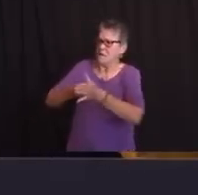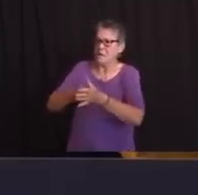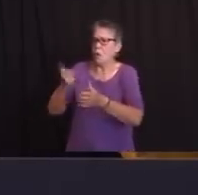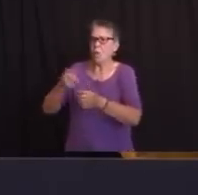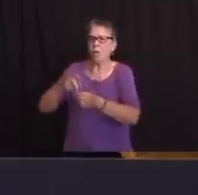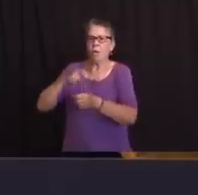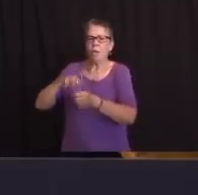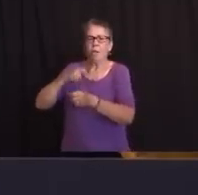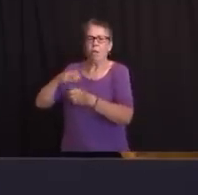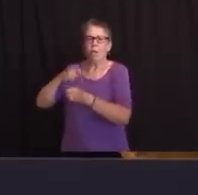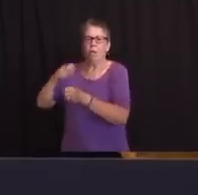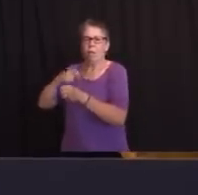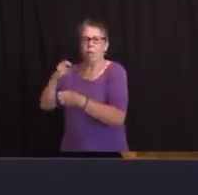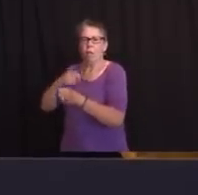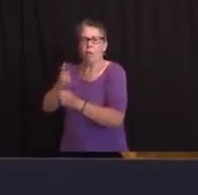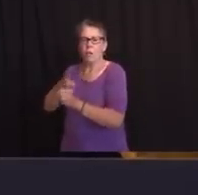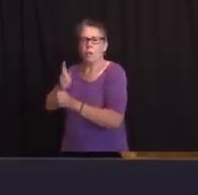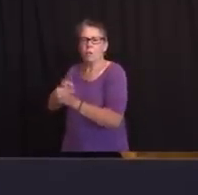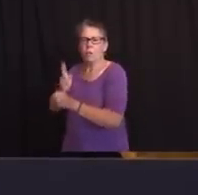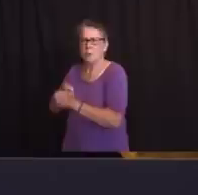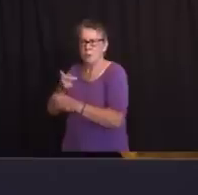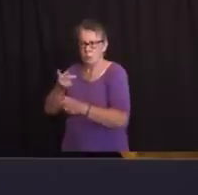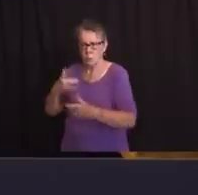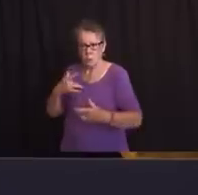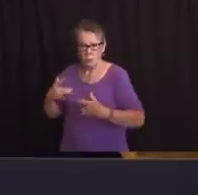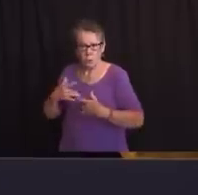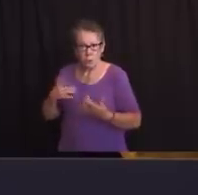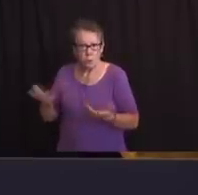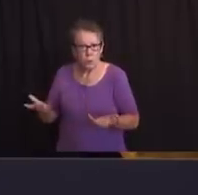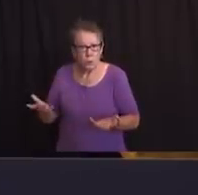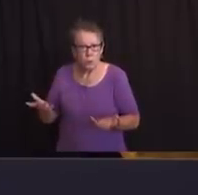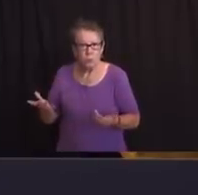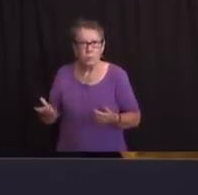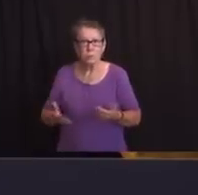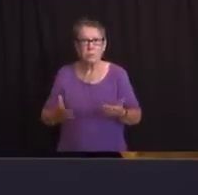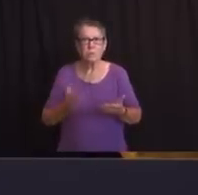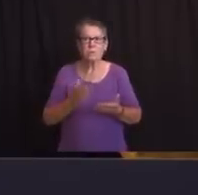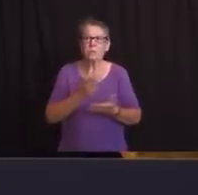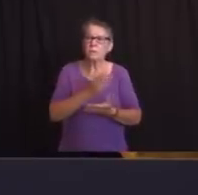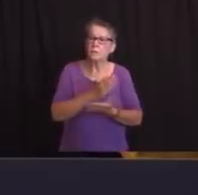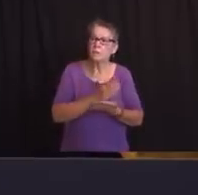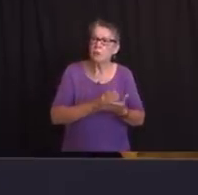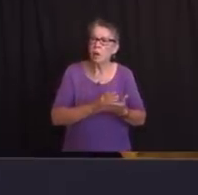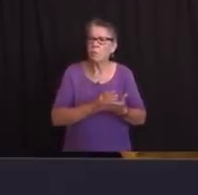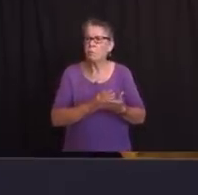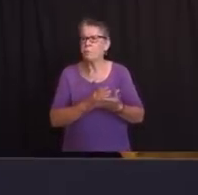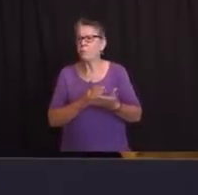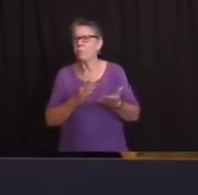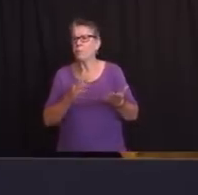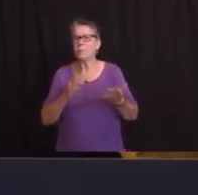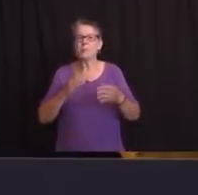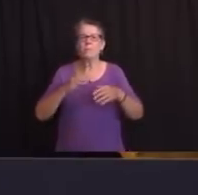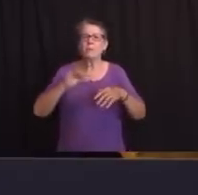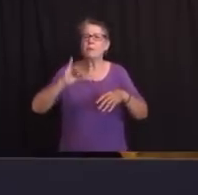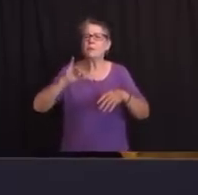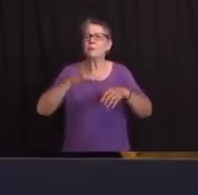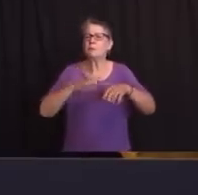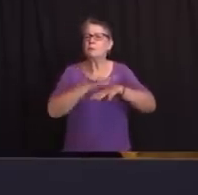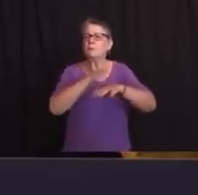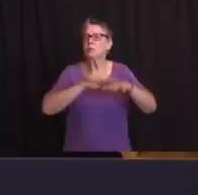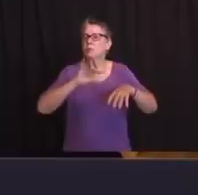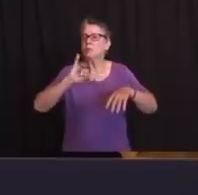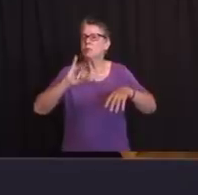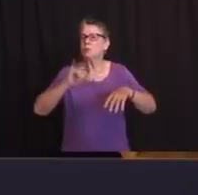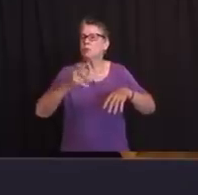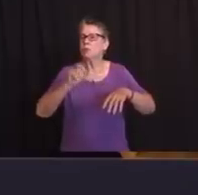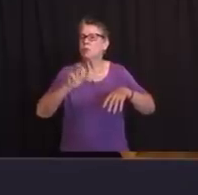week where business owners along the Jersey Shore said they're struggling to hire workers. What further steps will you take